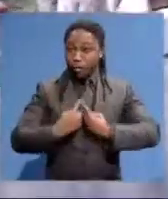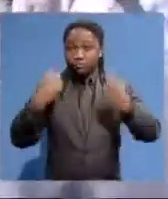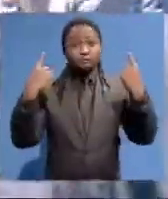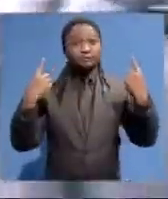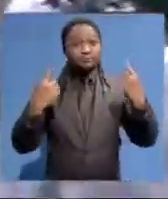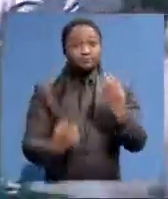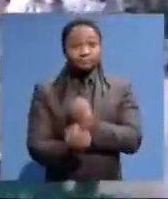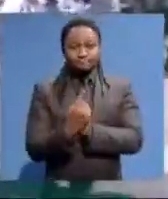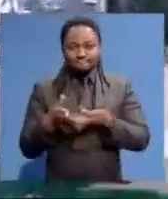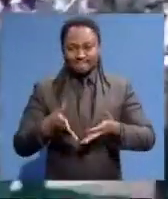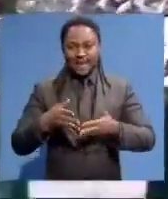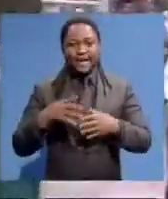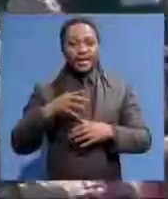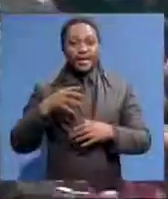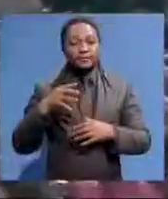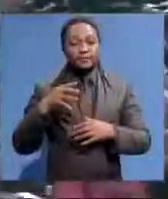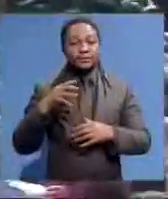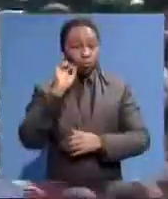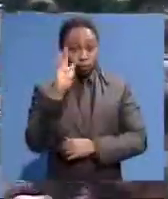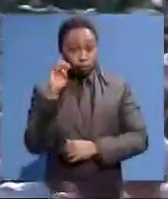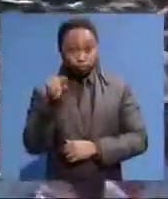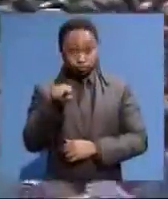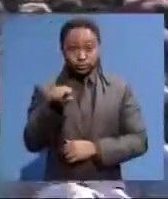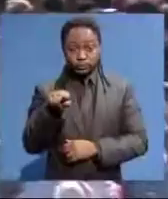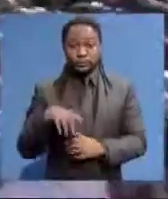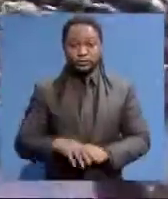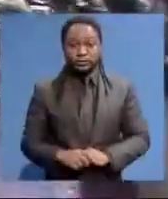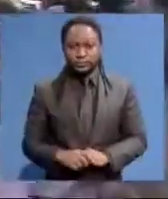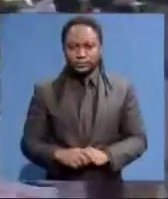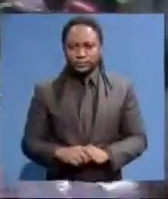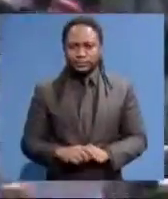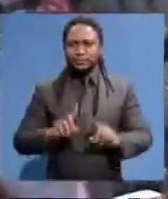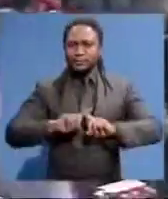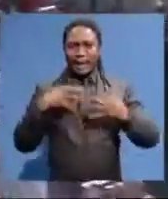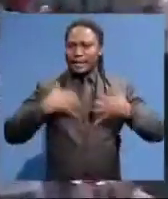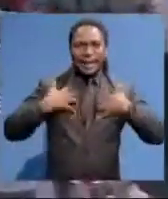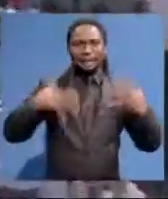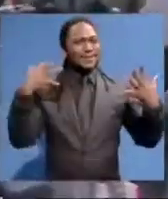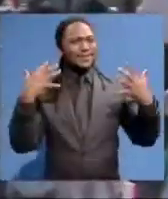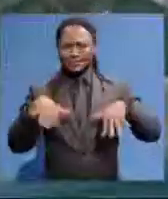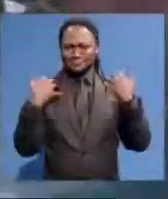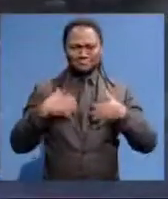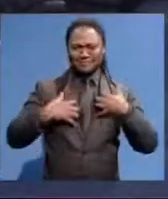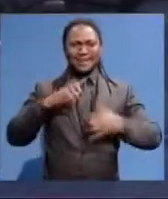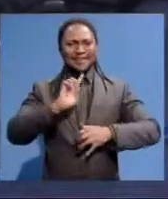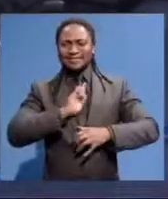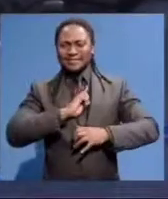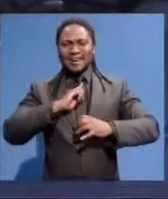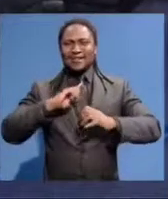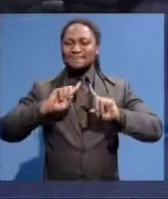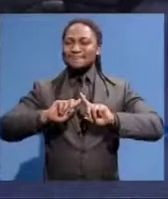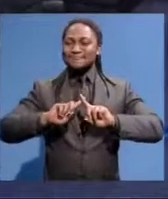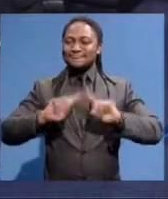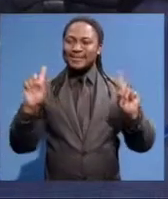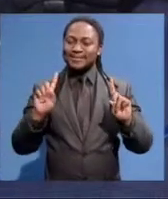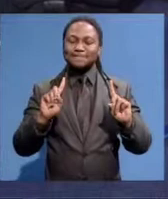was made, I was still in Soweto. There was, you know, jubilation around the township. But then, of course,